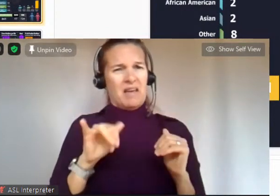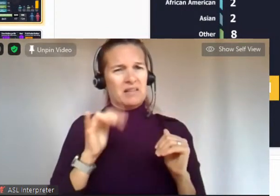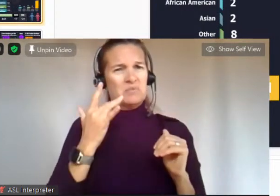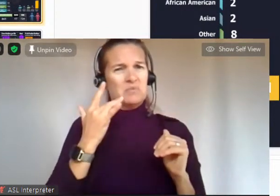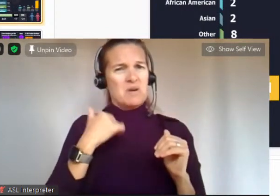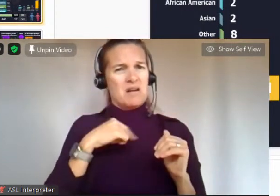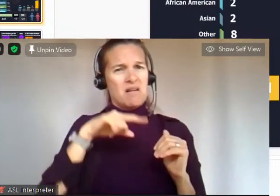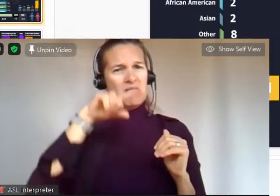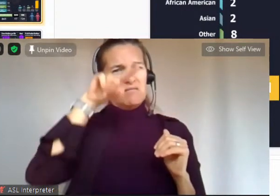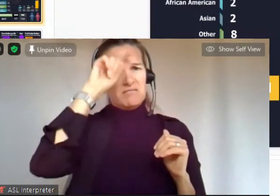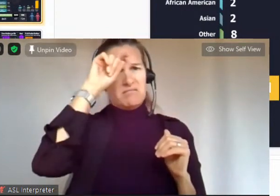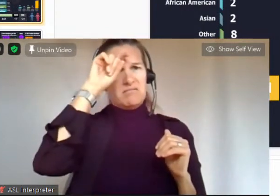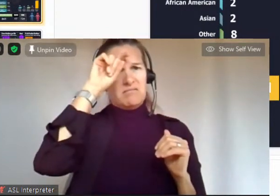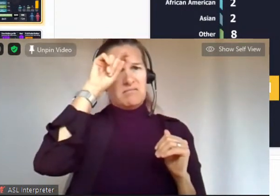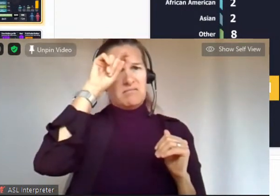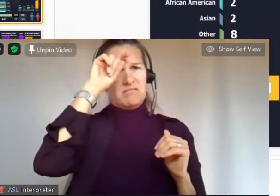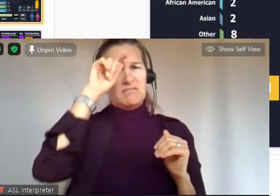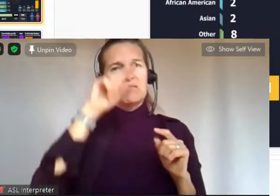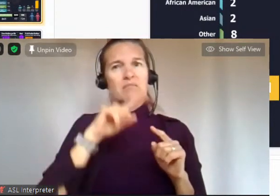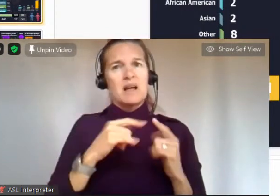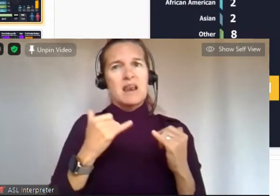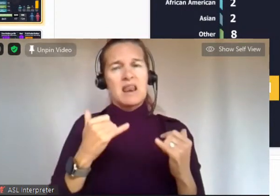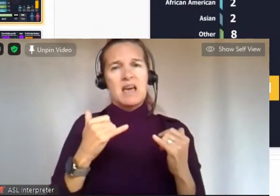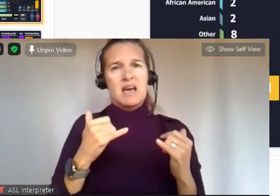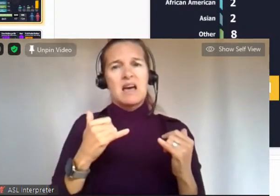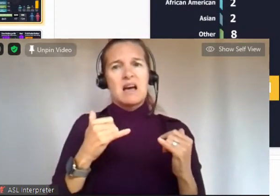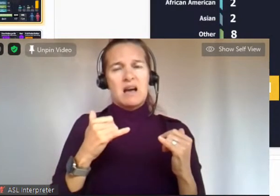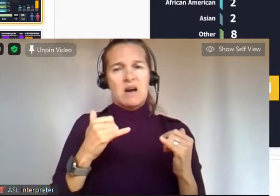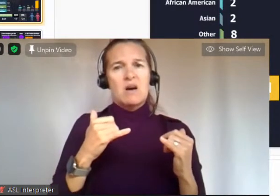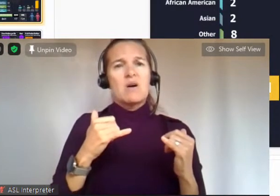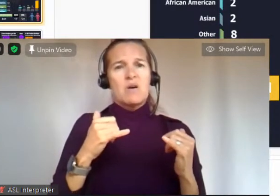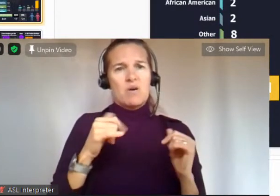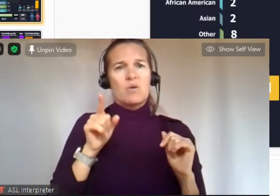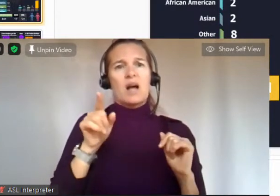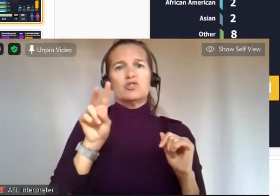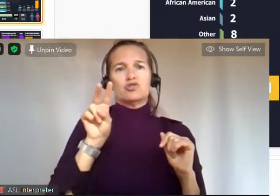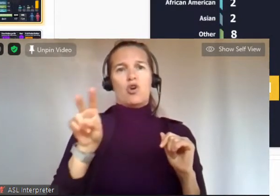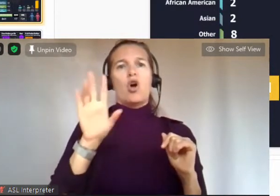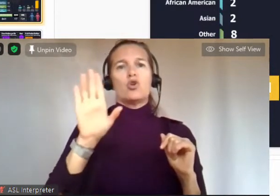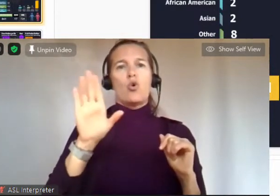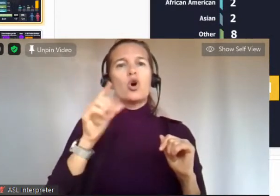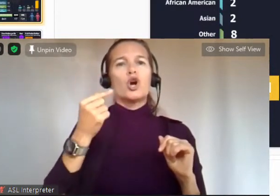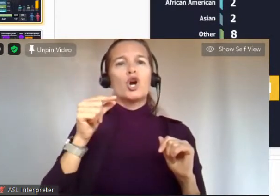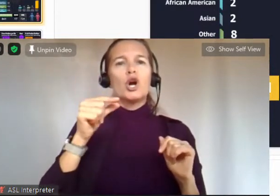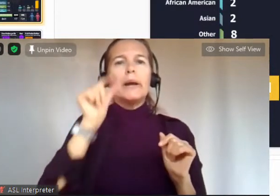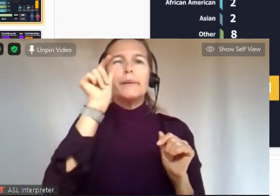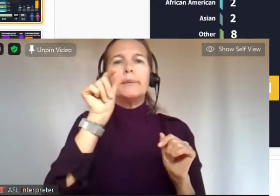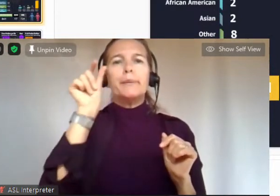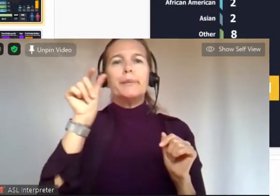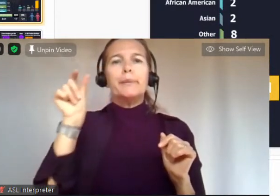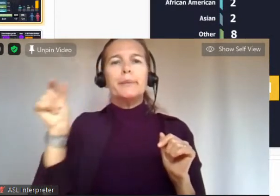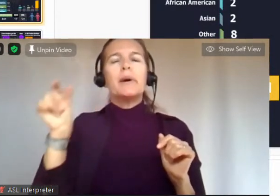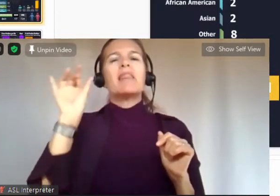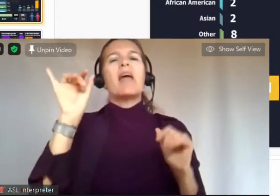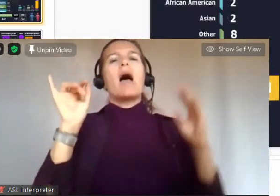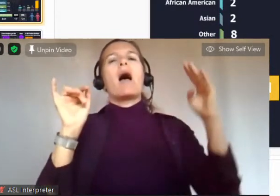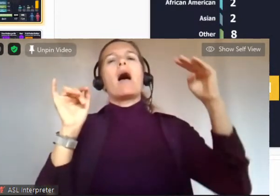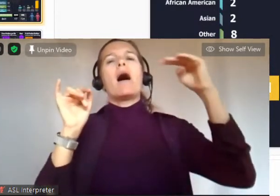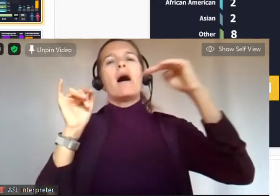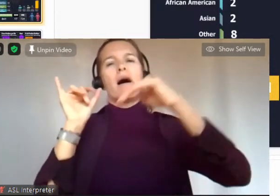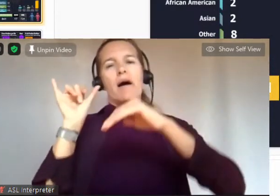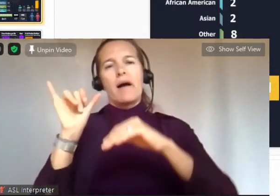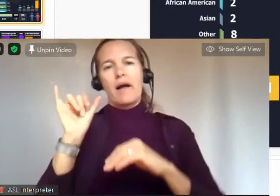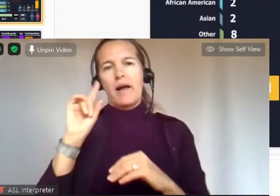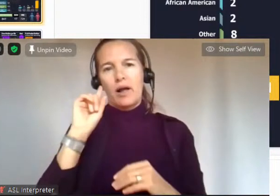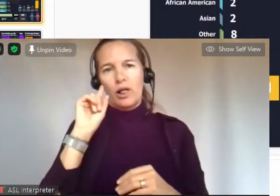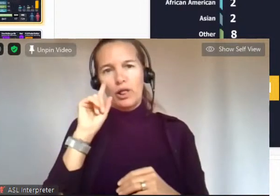but I see your graphic that you have looks a lot more sensitive.